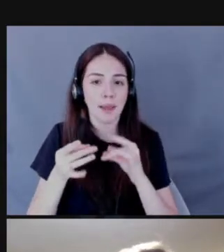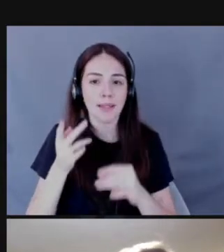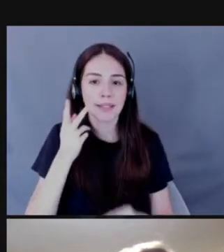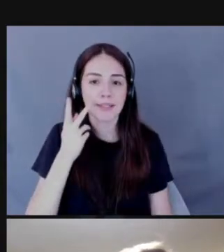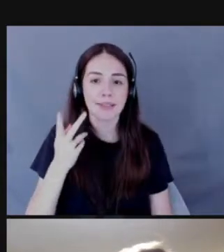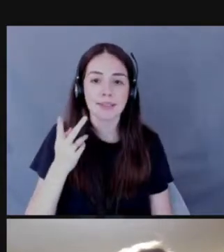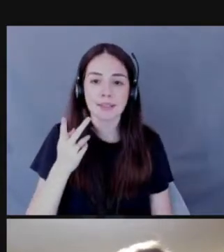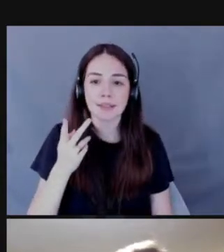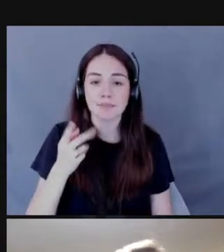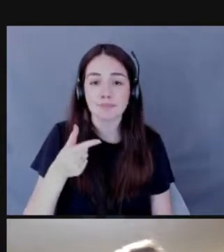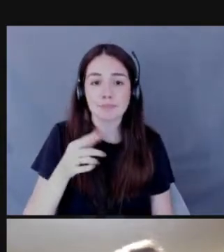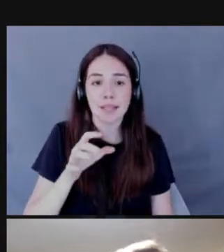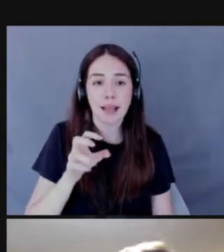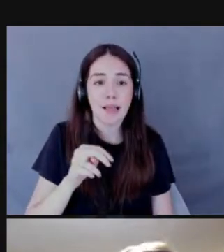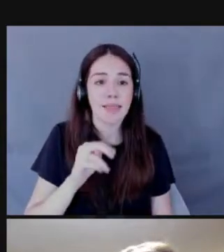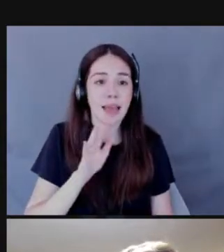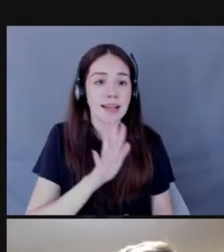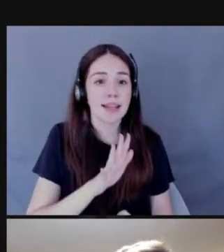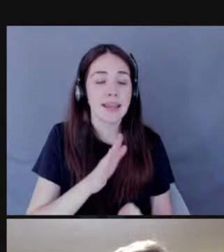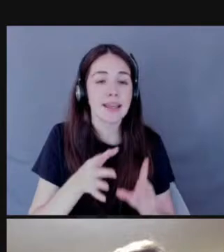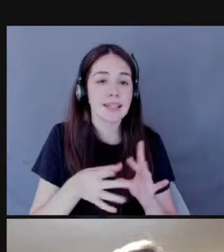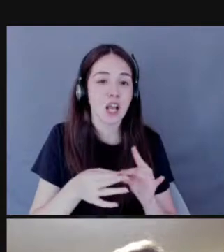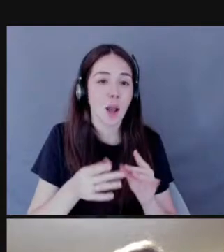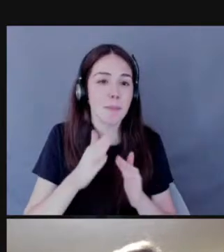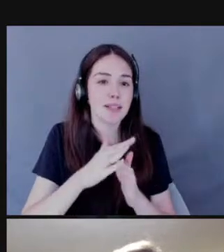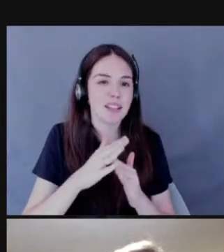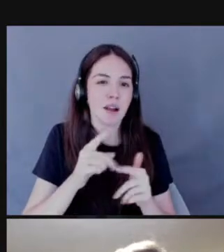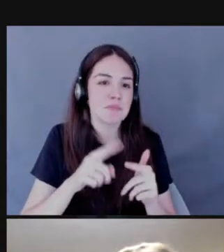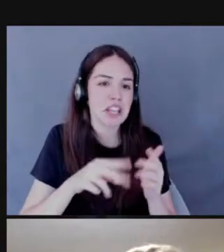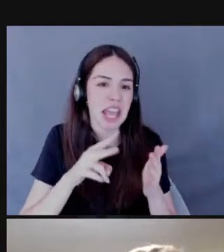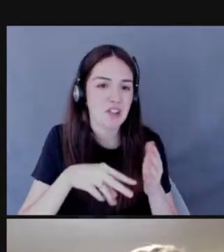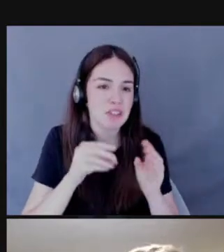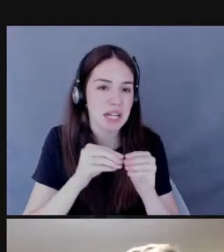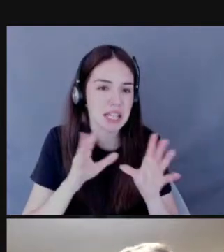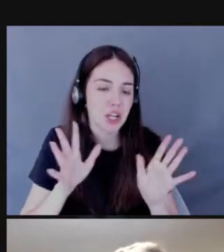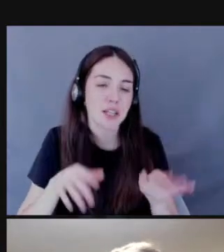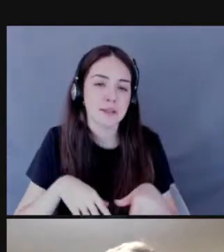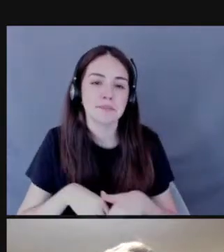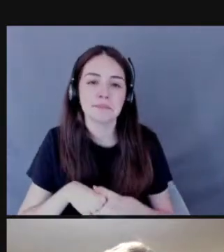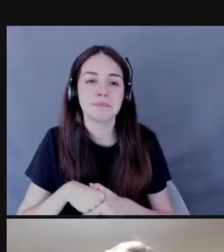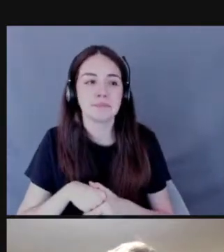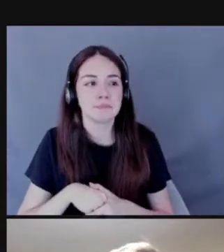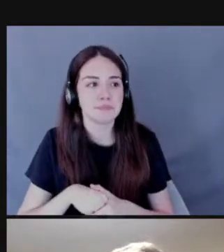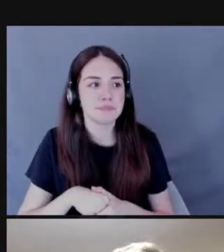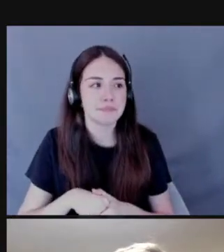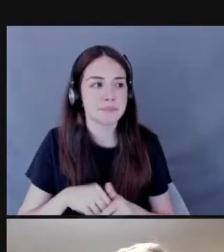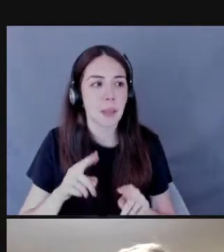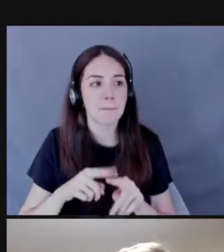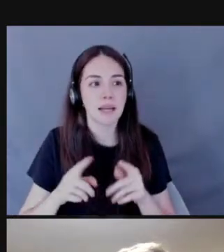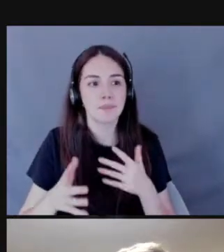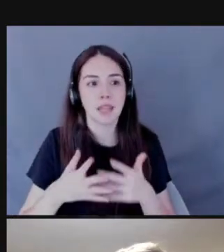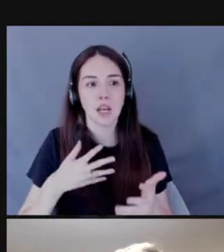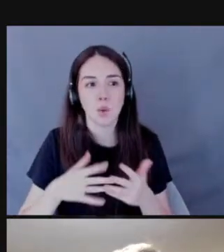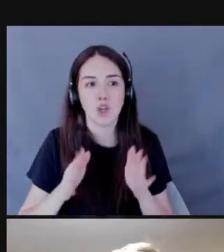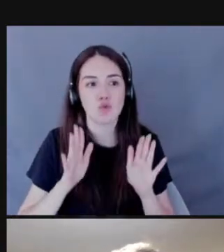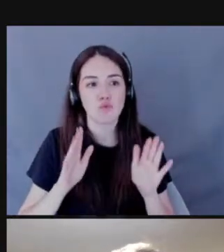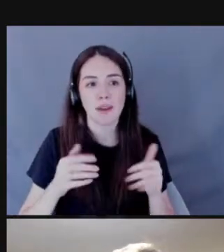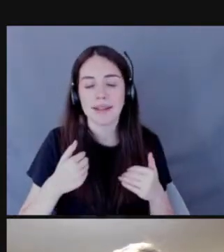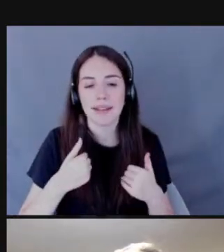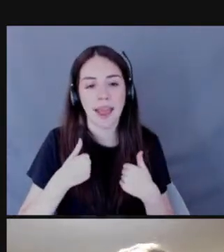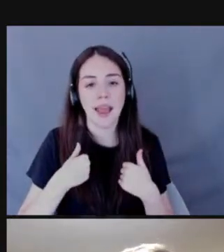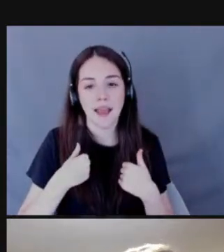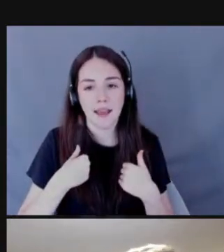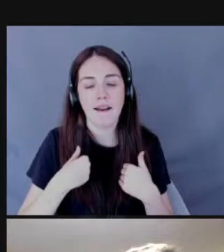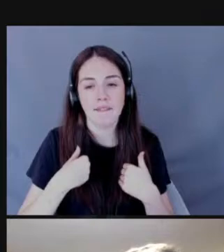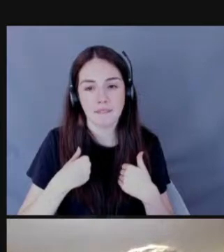own comments up there at the top. Again, you can't read it very well, but anyway, it's just really great to have this stuff, and